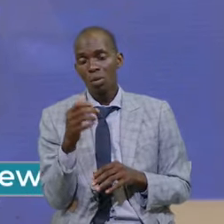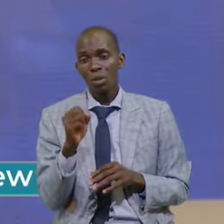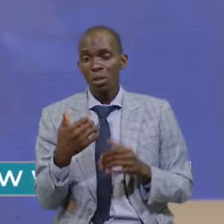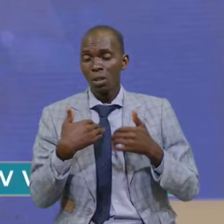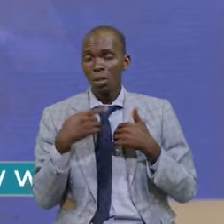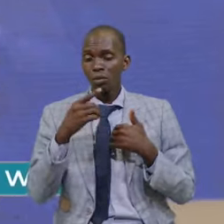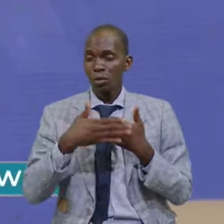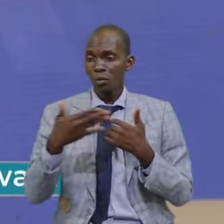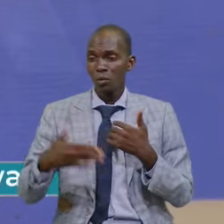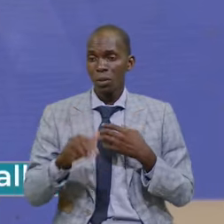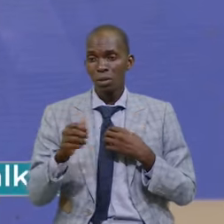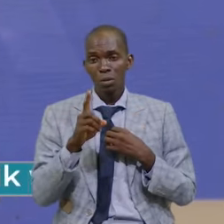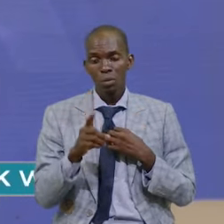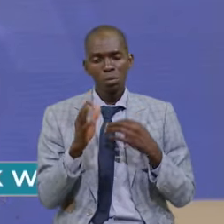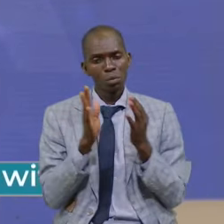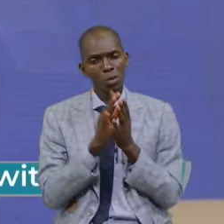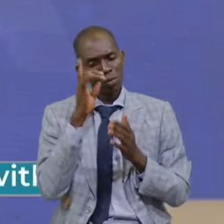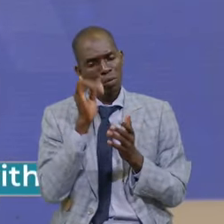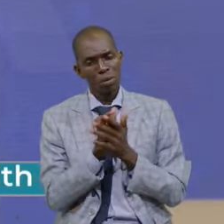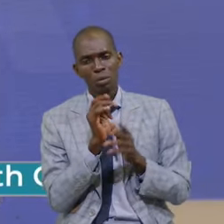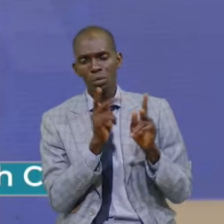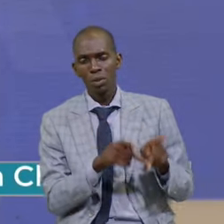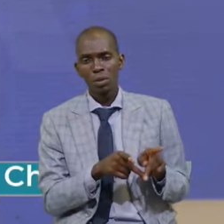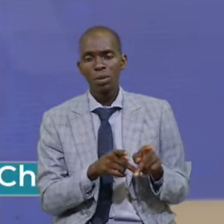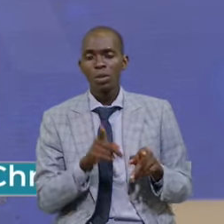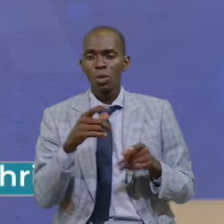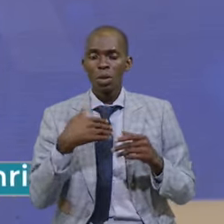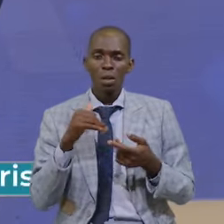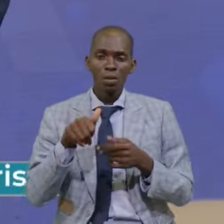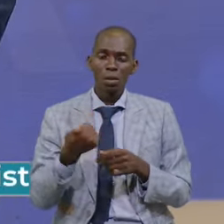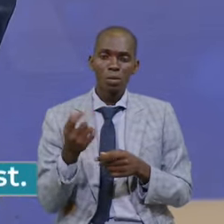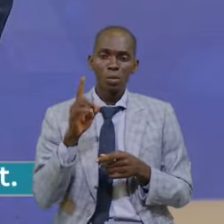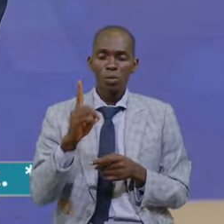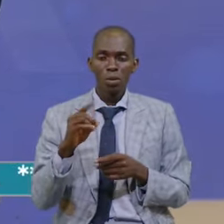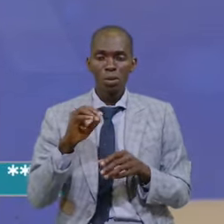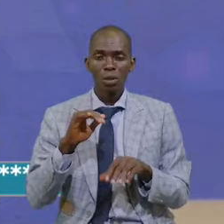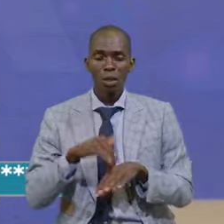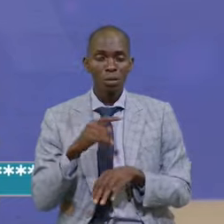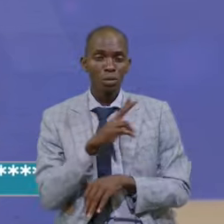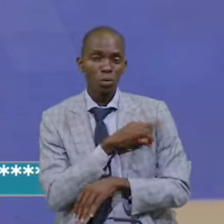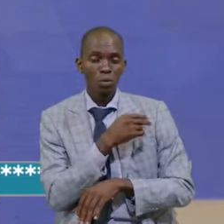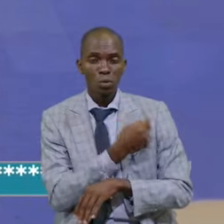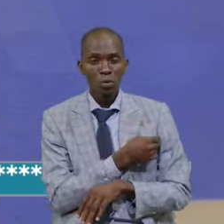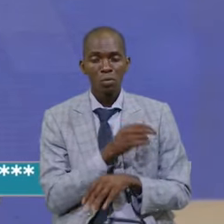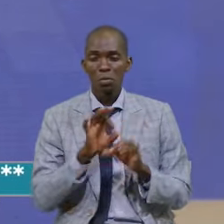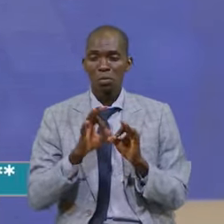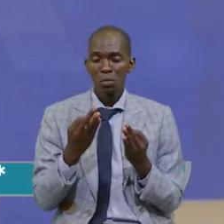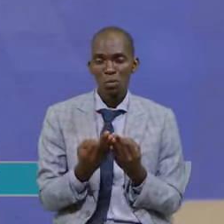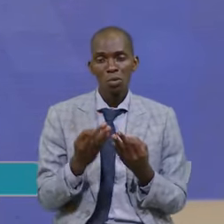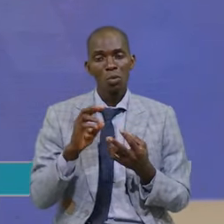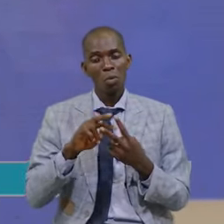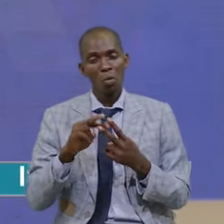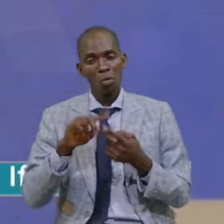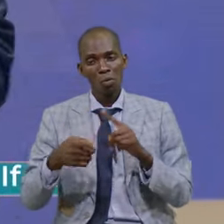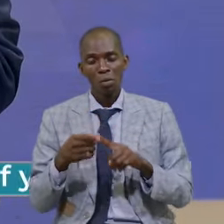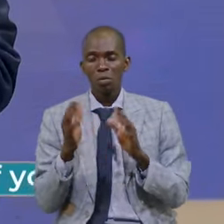saved, conserved in the kingdom of God. All right, I'm seeing that flag by my left hand side. God